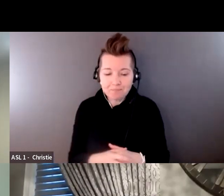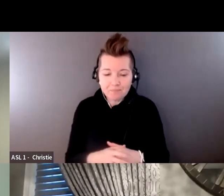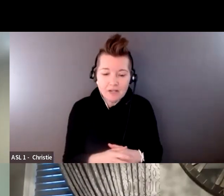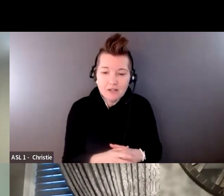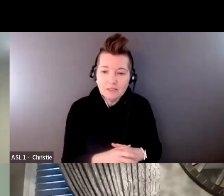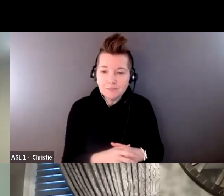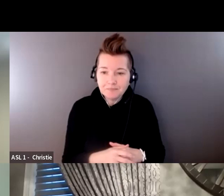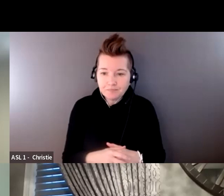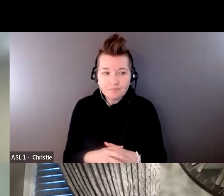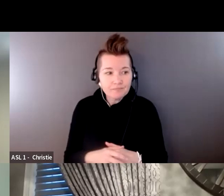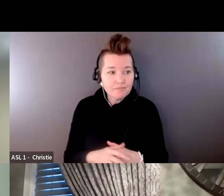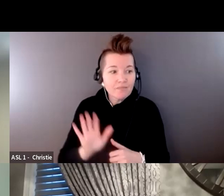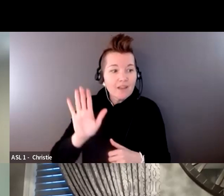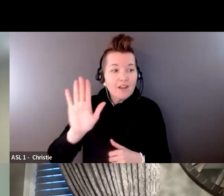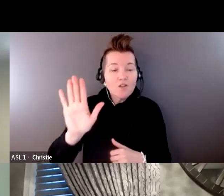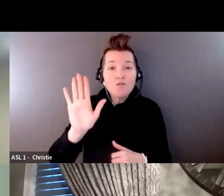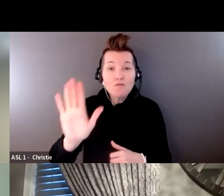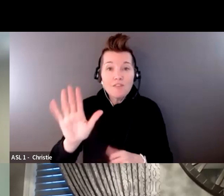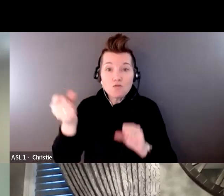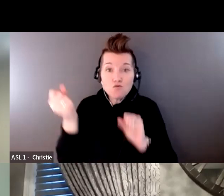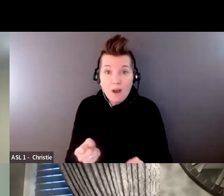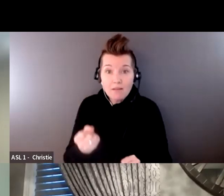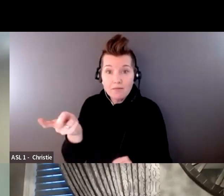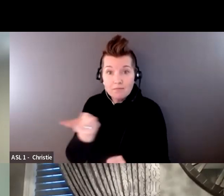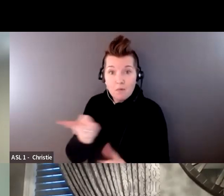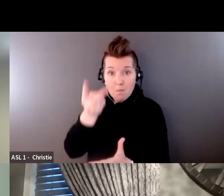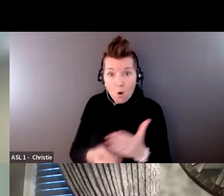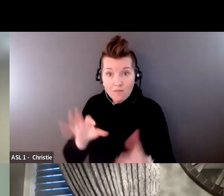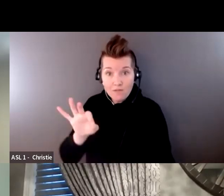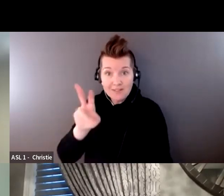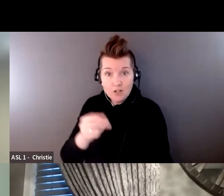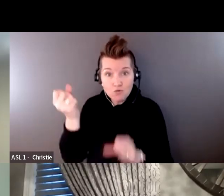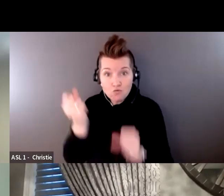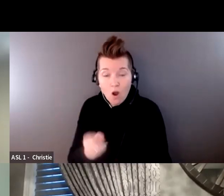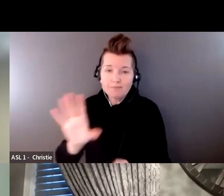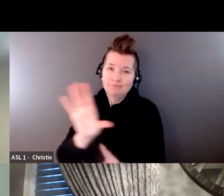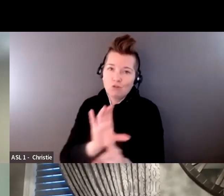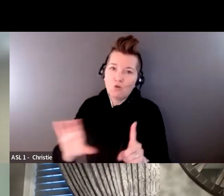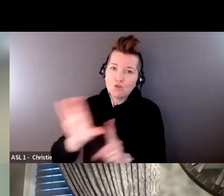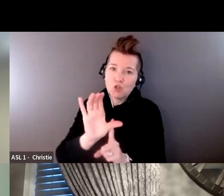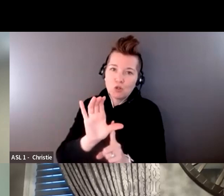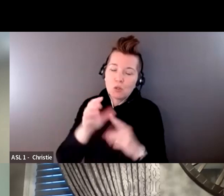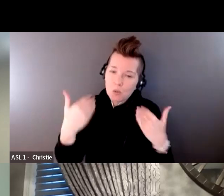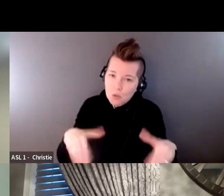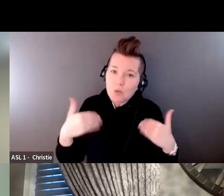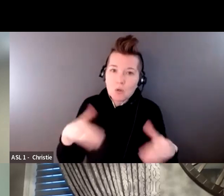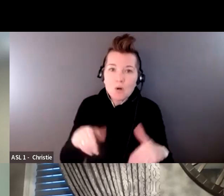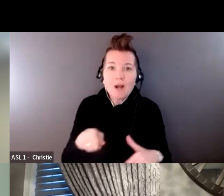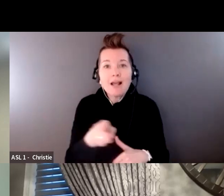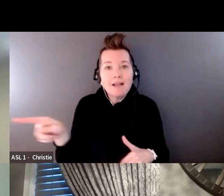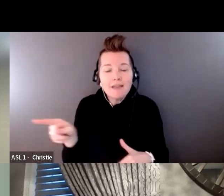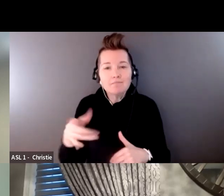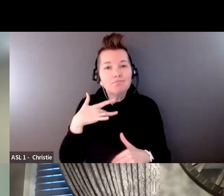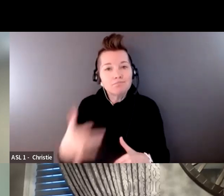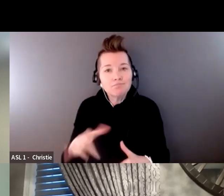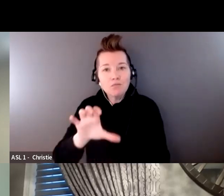is their cultural, the cultural components. So they do a lot of Cree